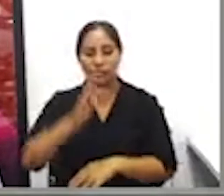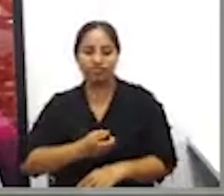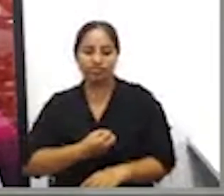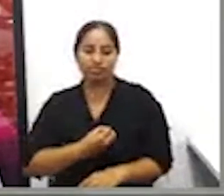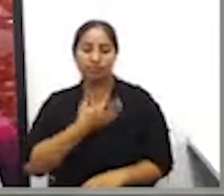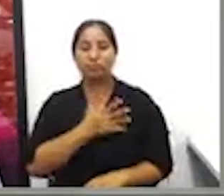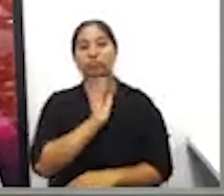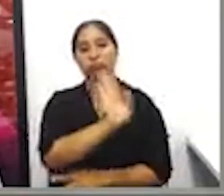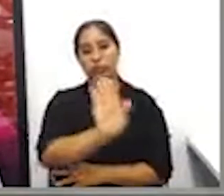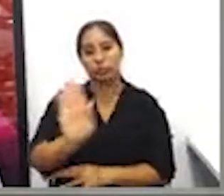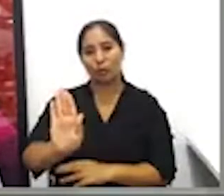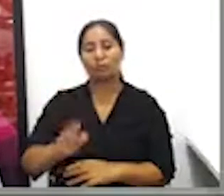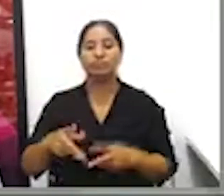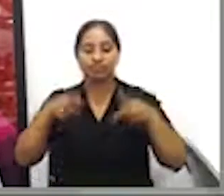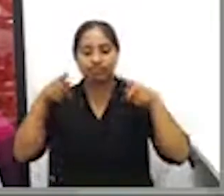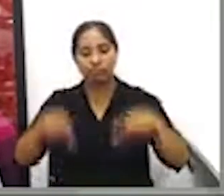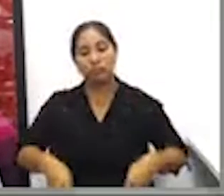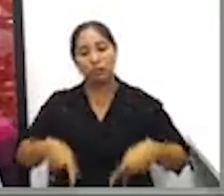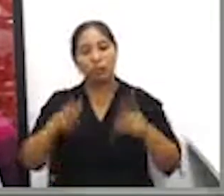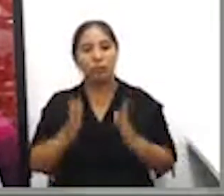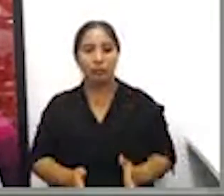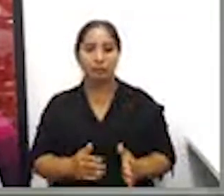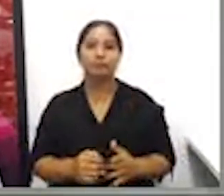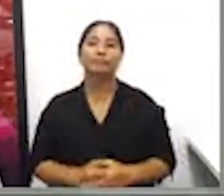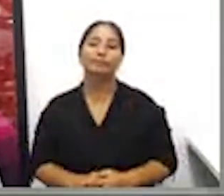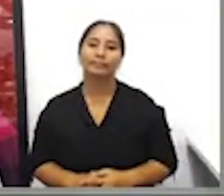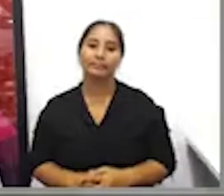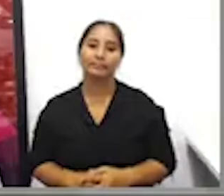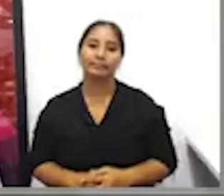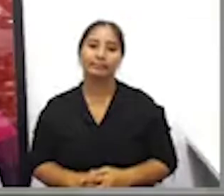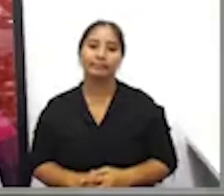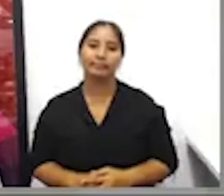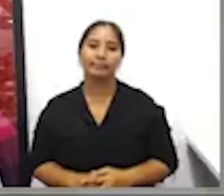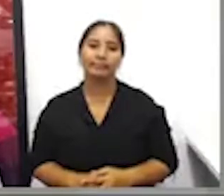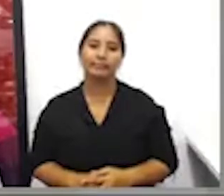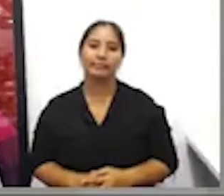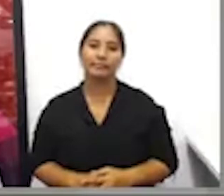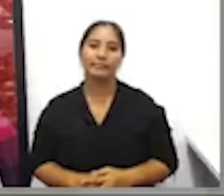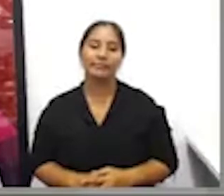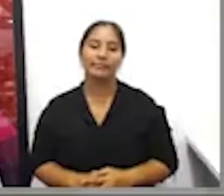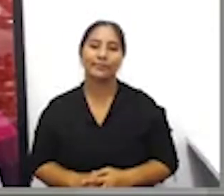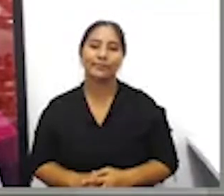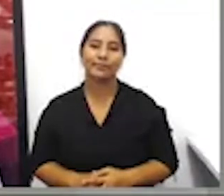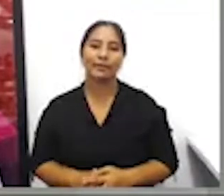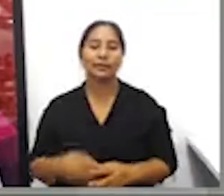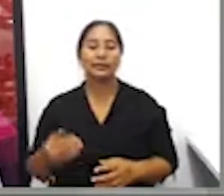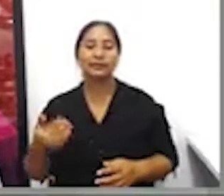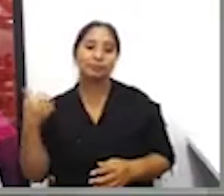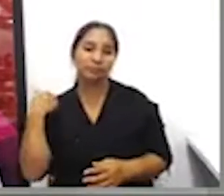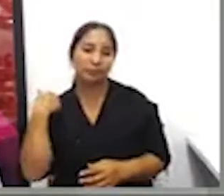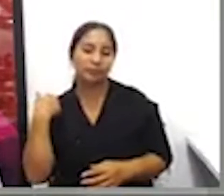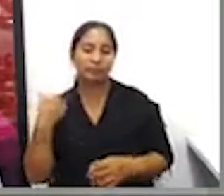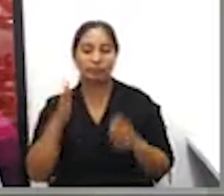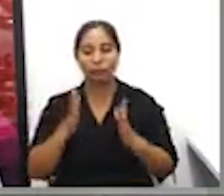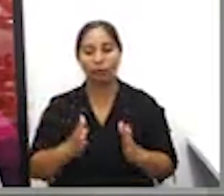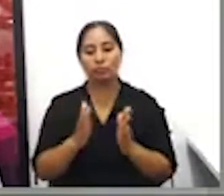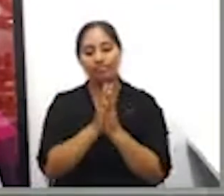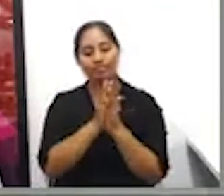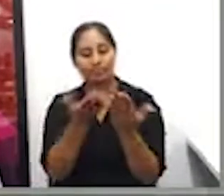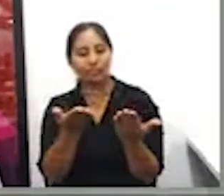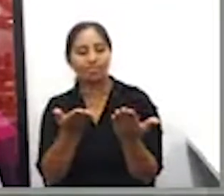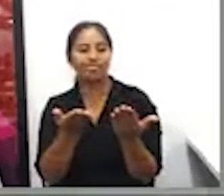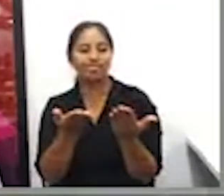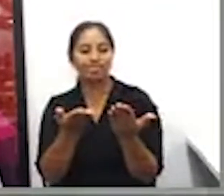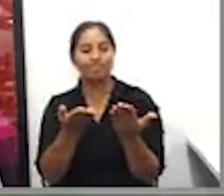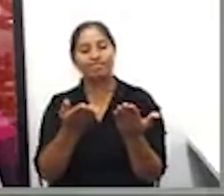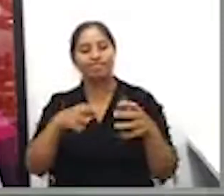not the leader, whether it's to be the person who manages the books and makes sure that every penny is spent well,